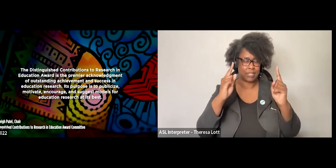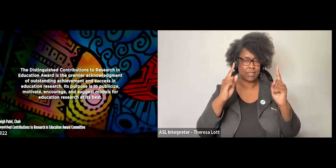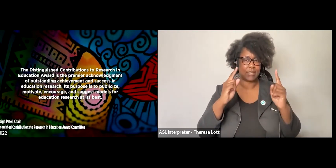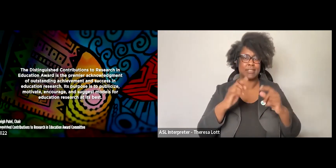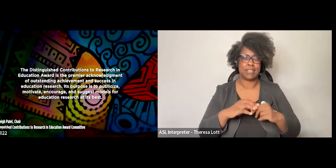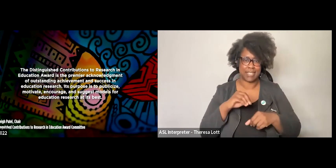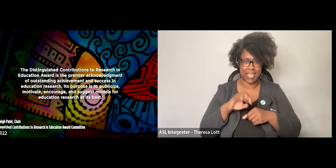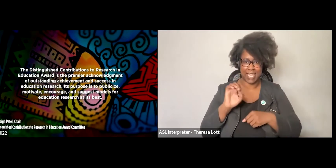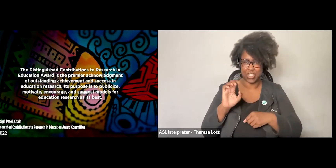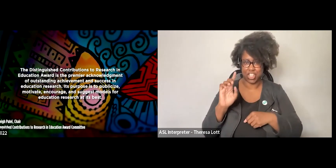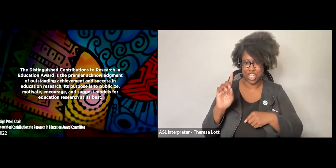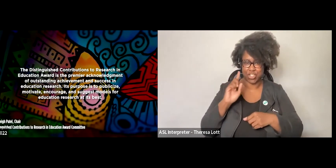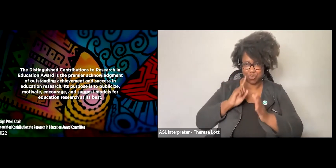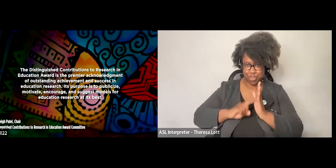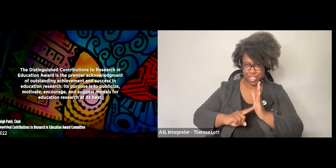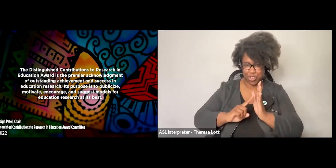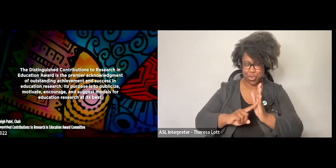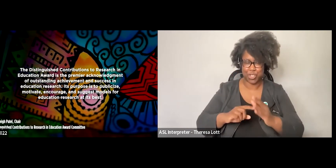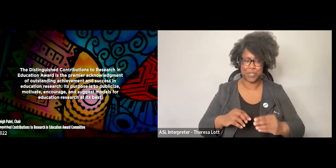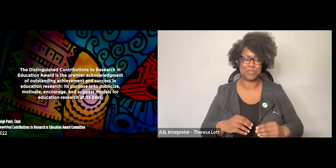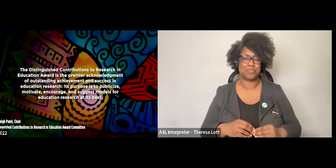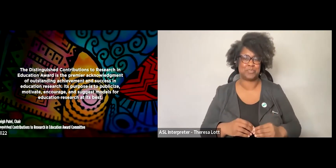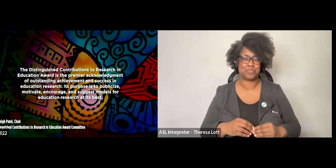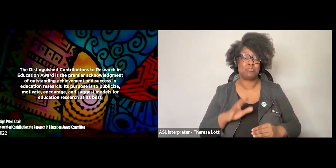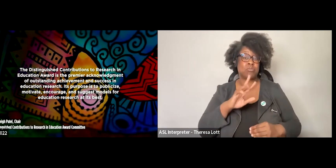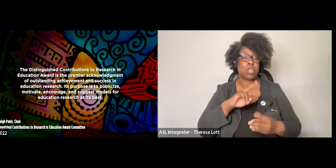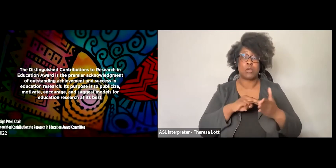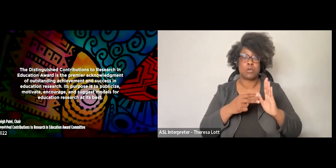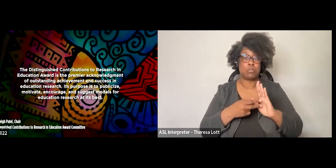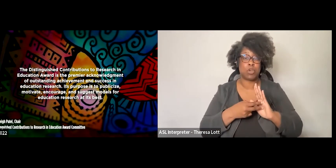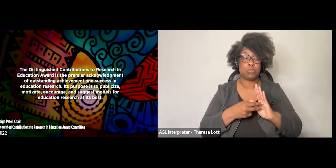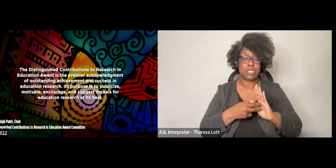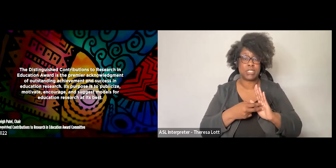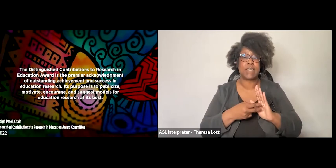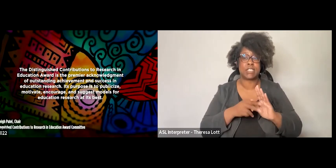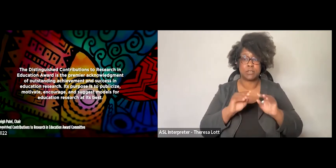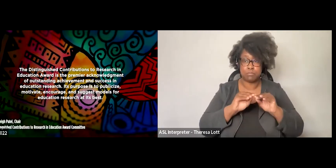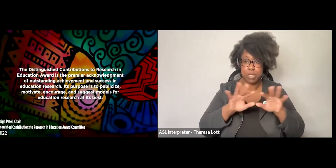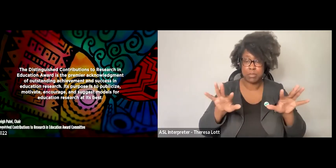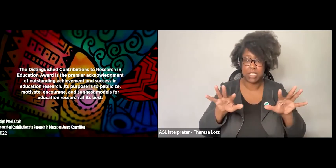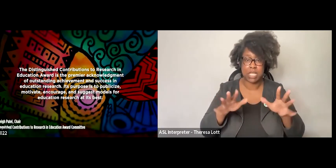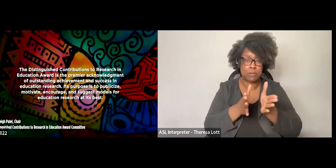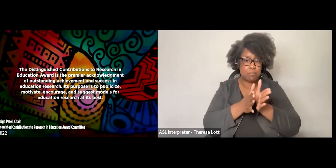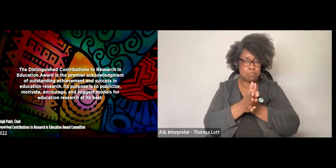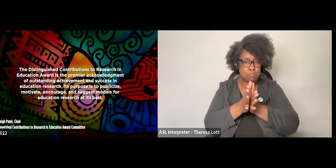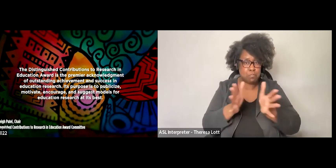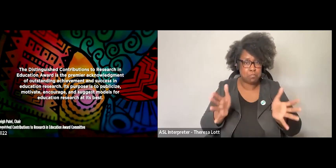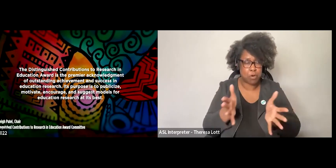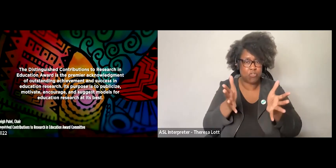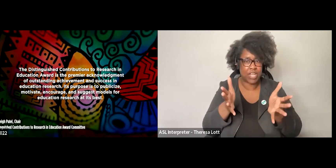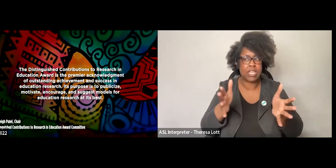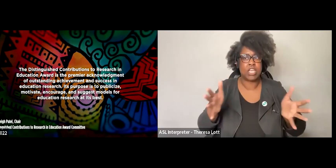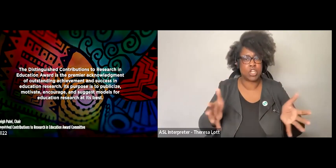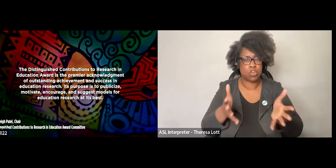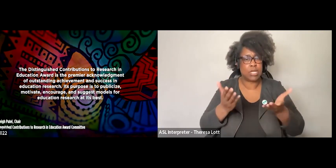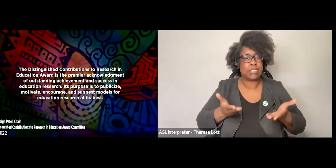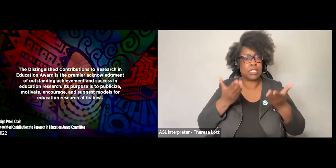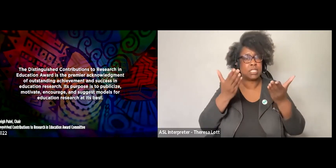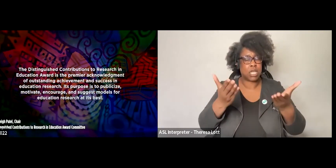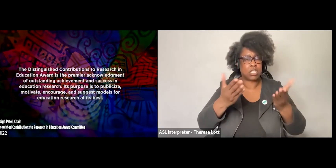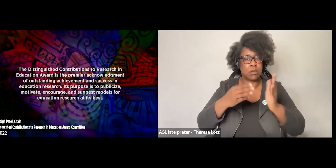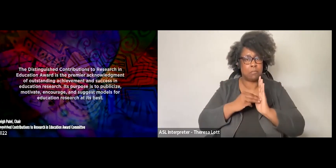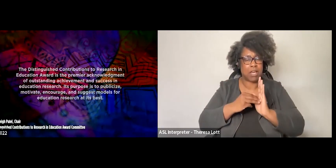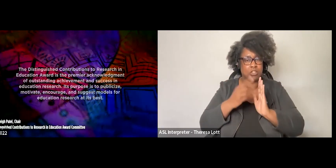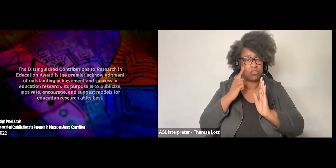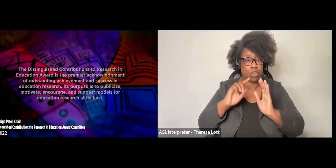success in education research. Its purpose is to publicize, motivate, encourage, and suggest models for education